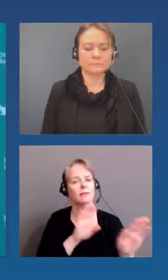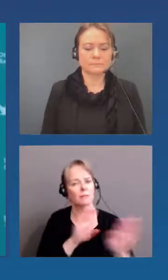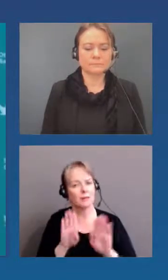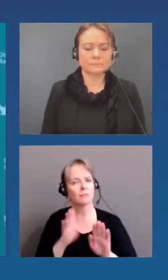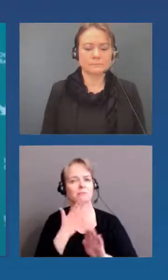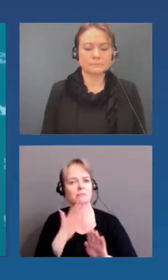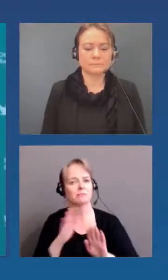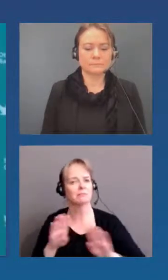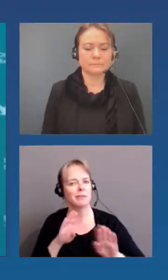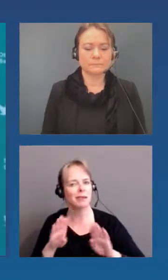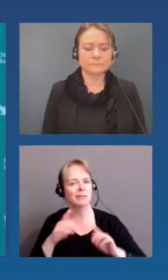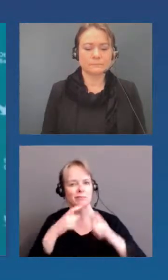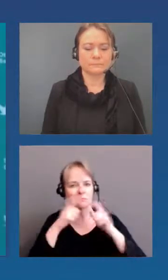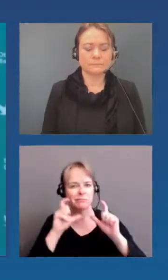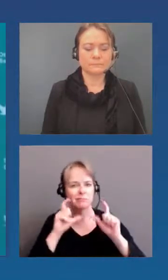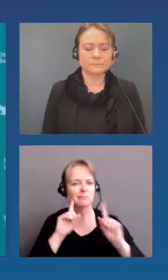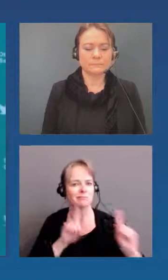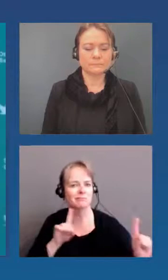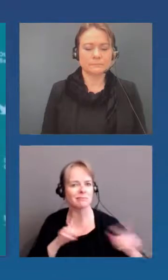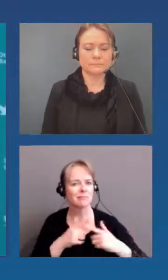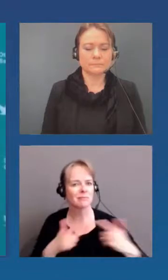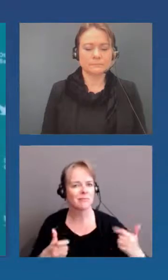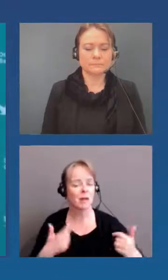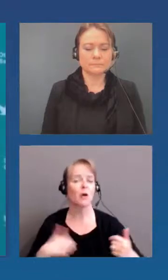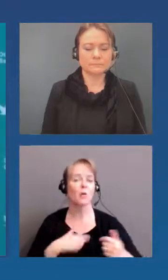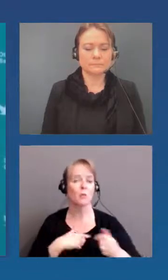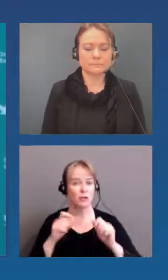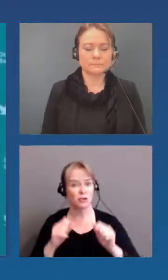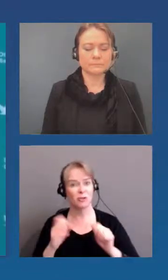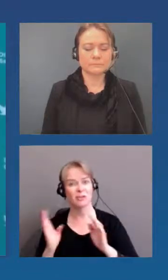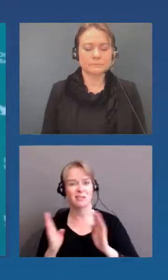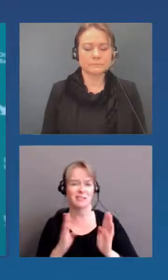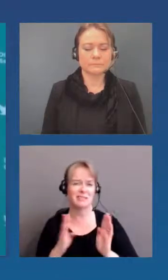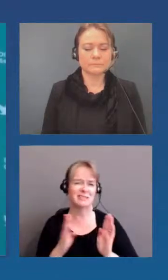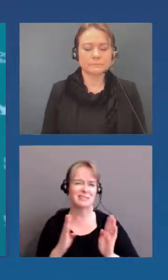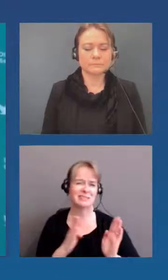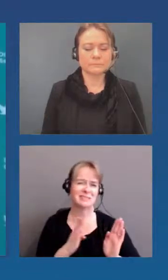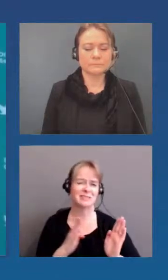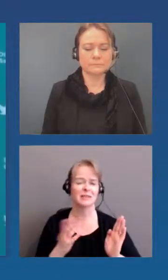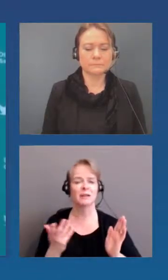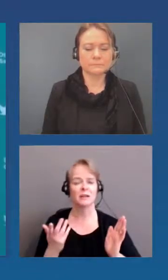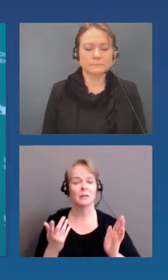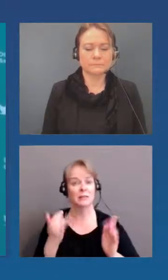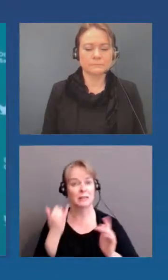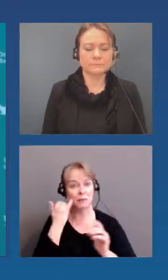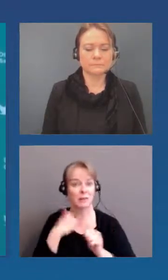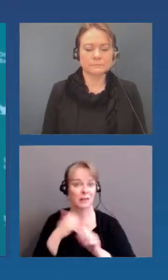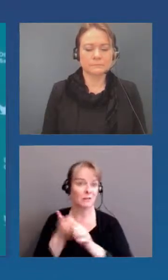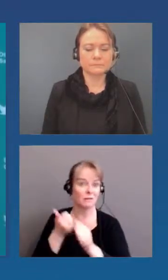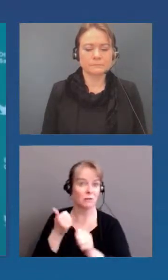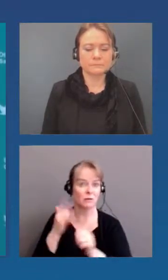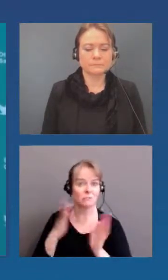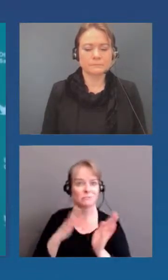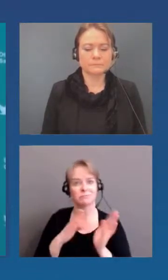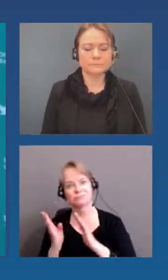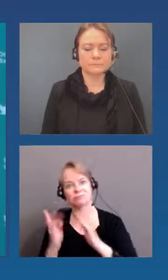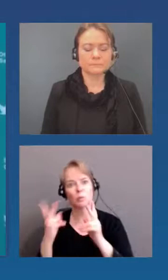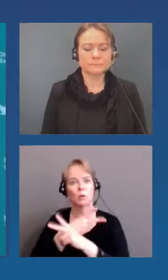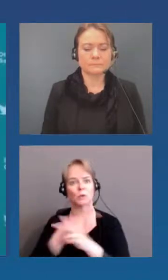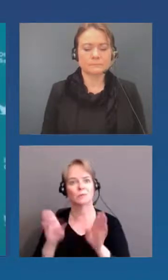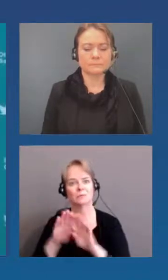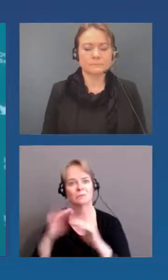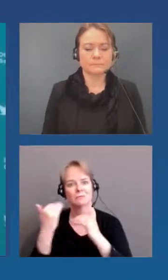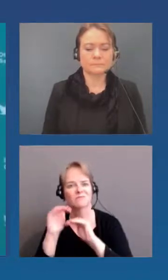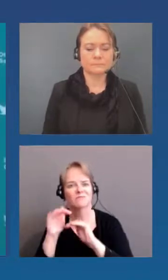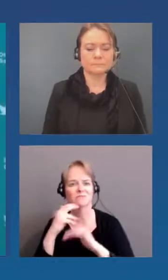That would be great. But certainly holding it away from the red is a good goal for now. And I want to thank people.